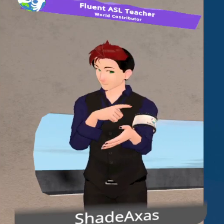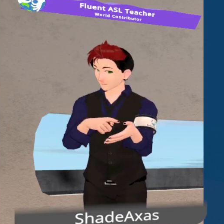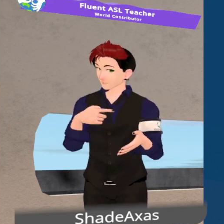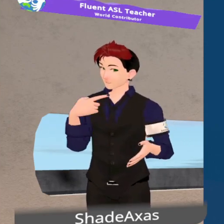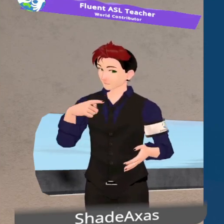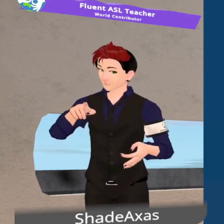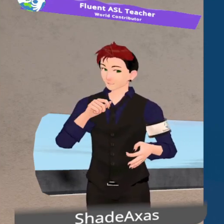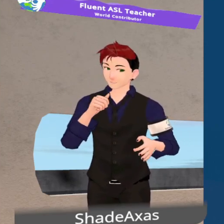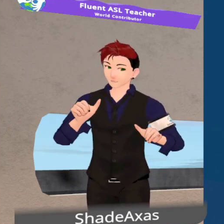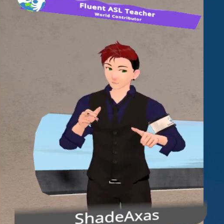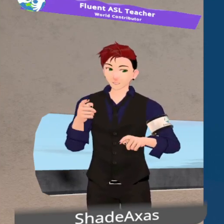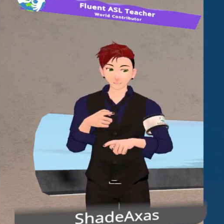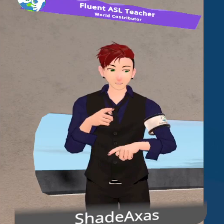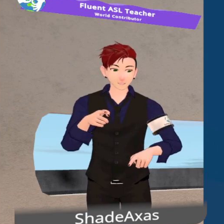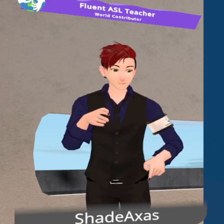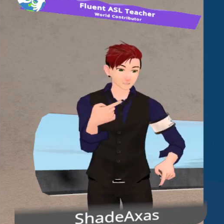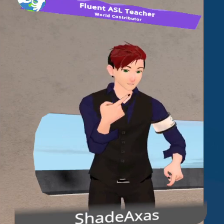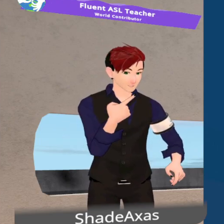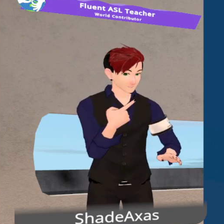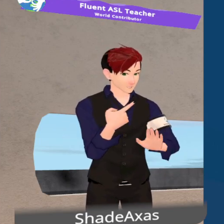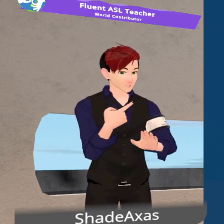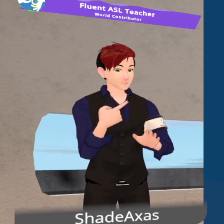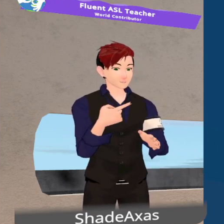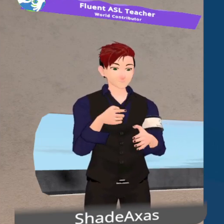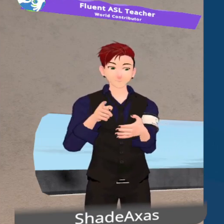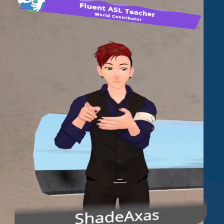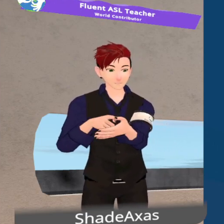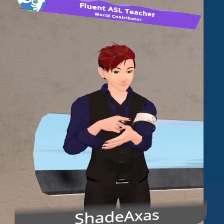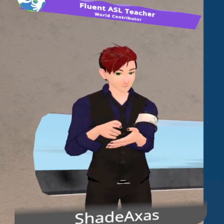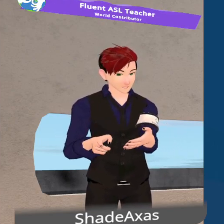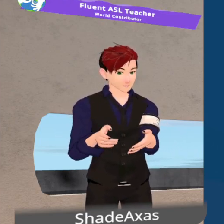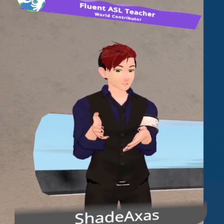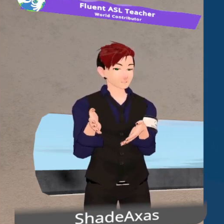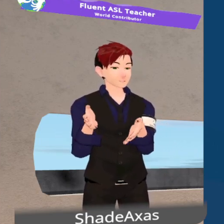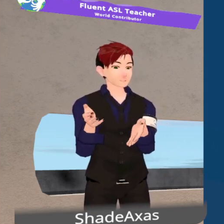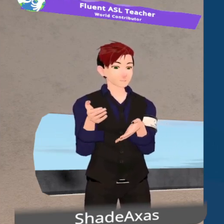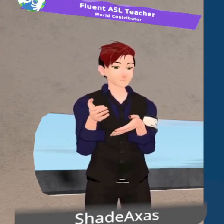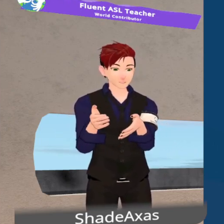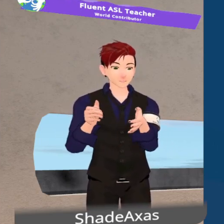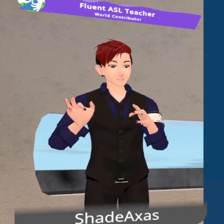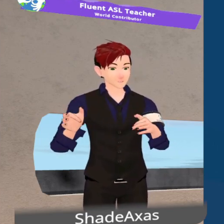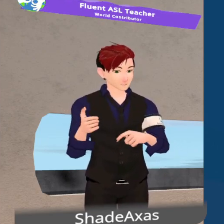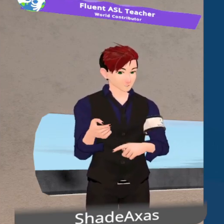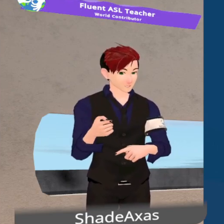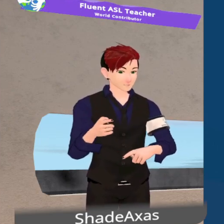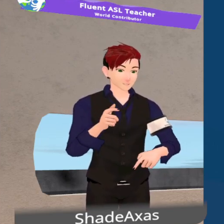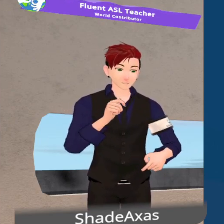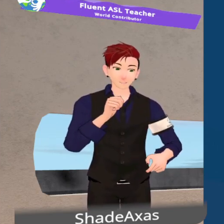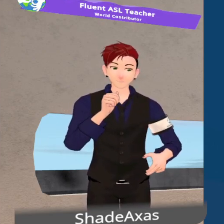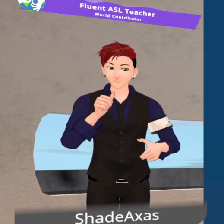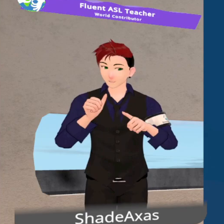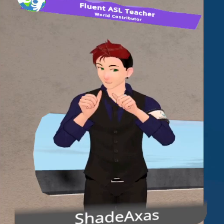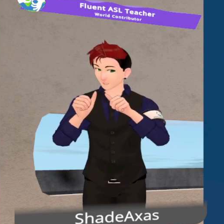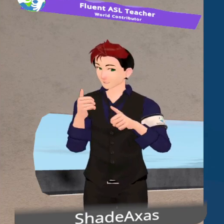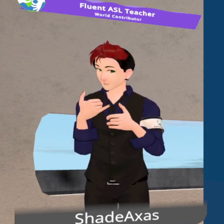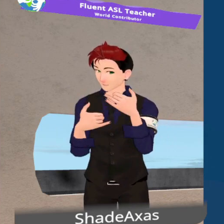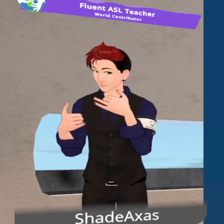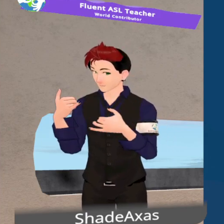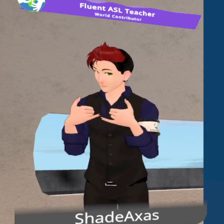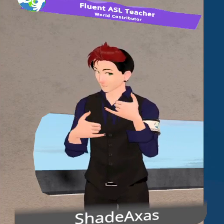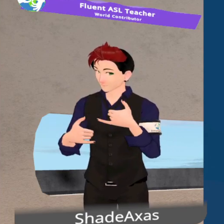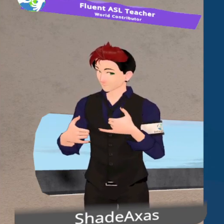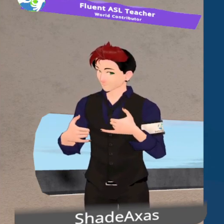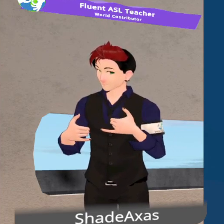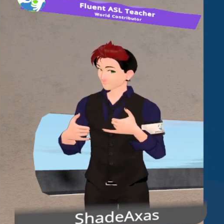to put you down and say you're not doing it correctly, you suck. It's, you're not doing it correctly, let me help you do it correctly so you don't continue